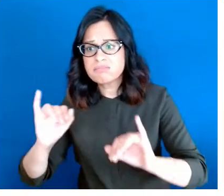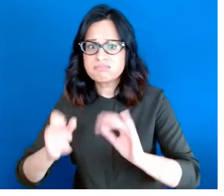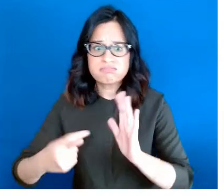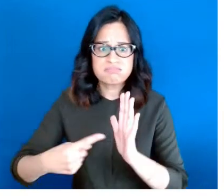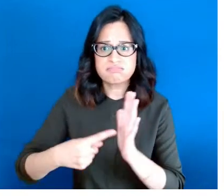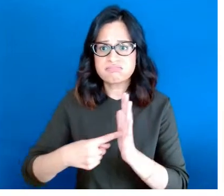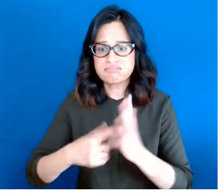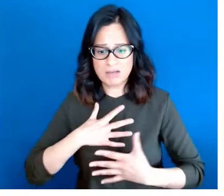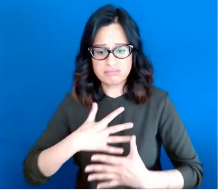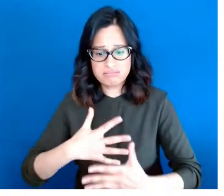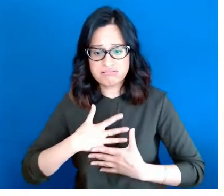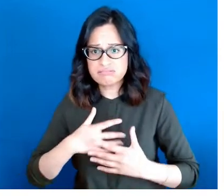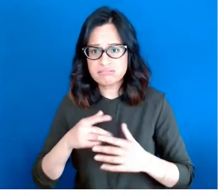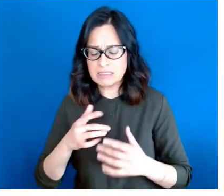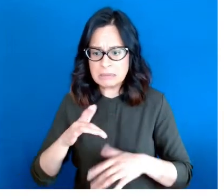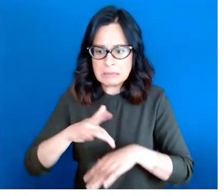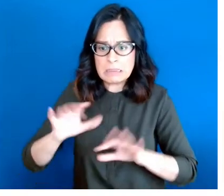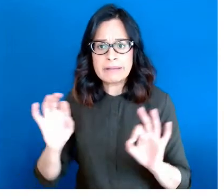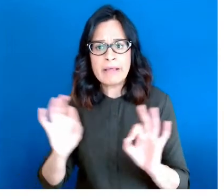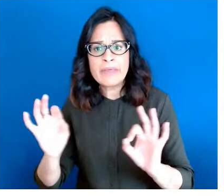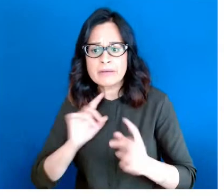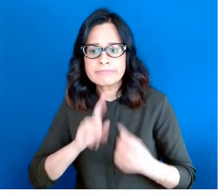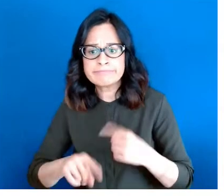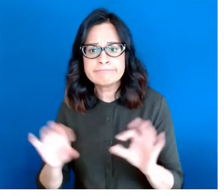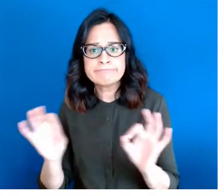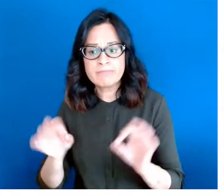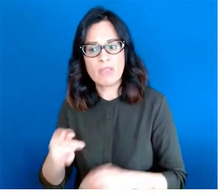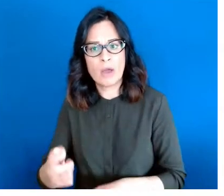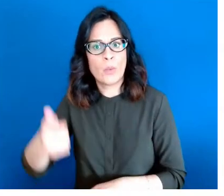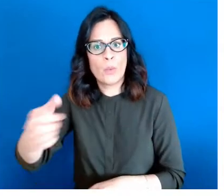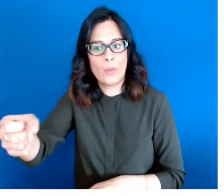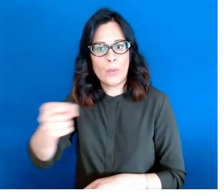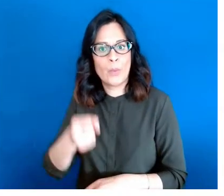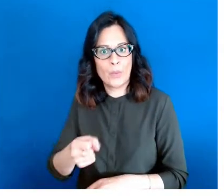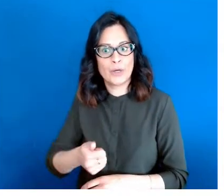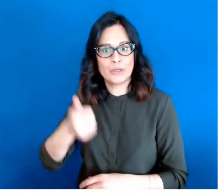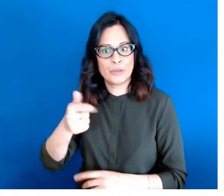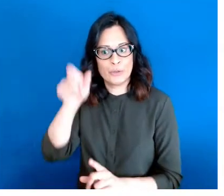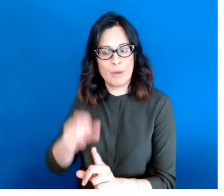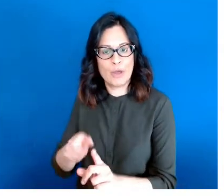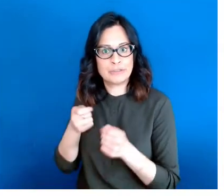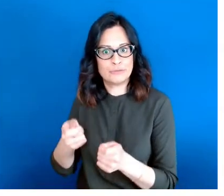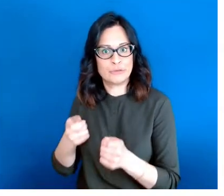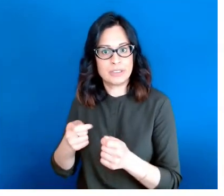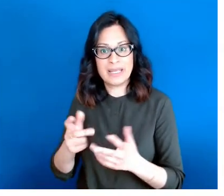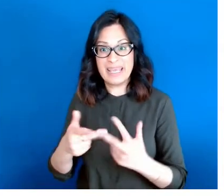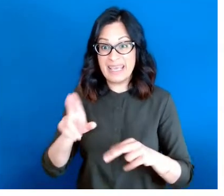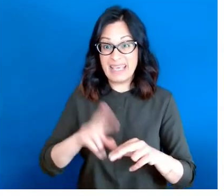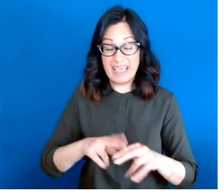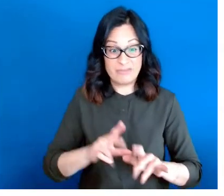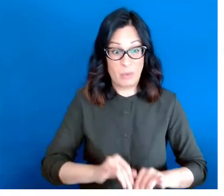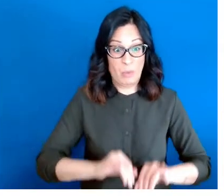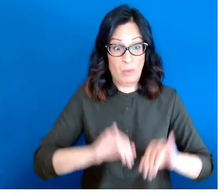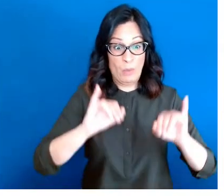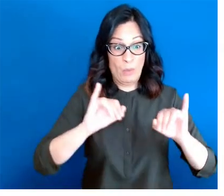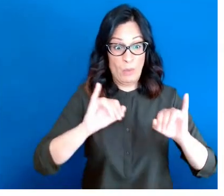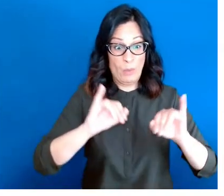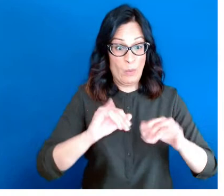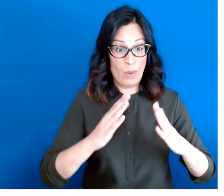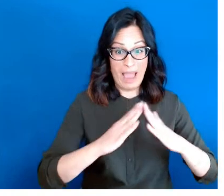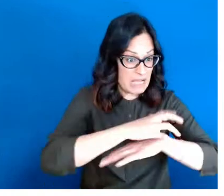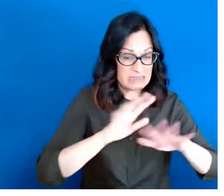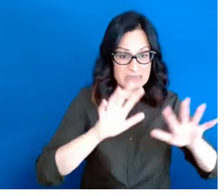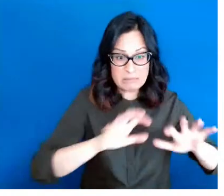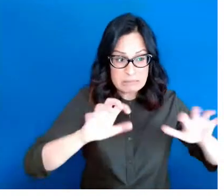respiratory sensitizations, is probably a good candidate. Somebody who's highly sensitized to house dust mite, cat, grass